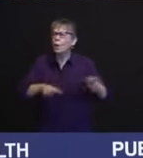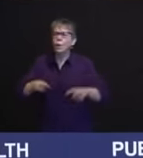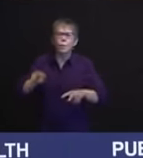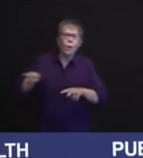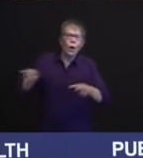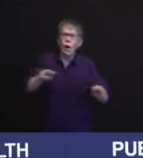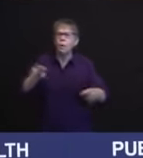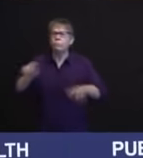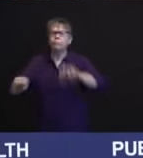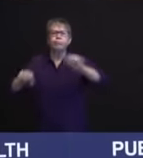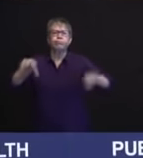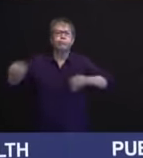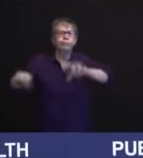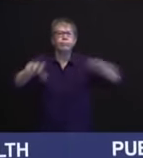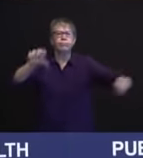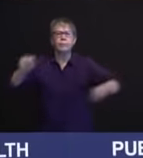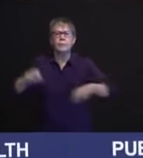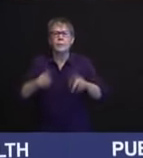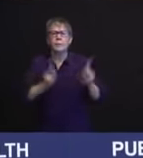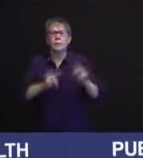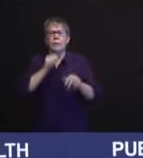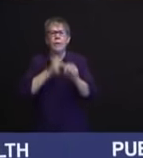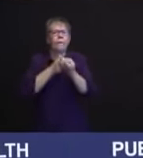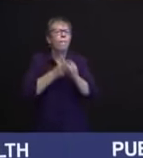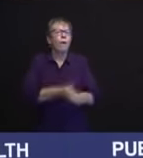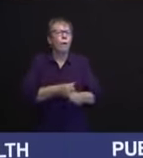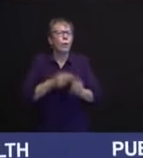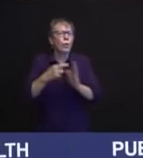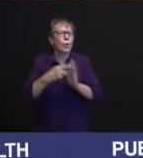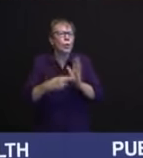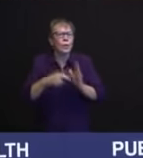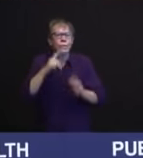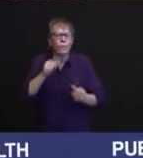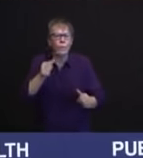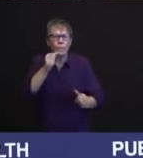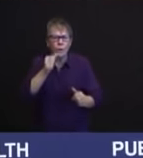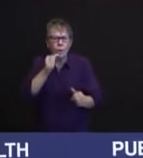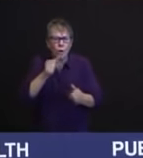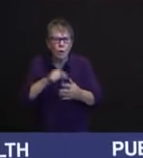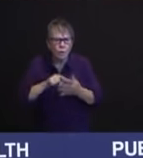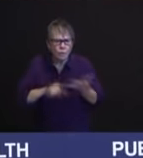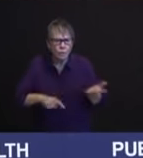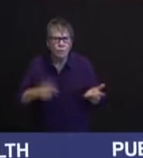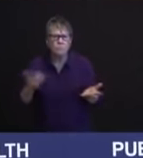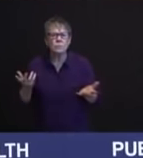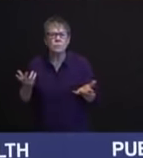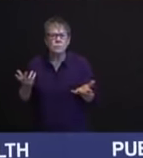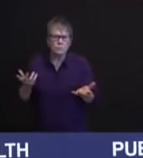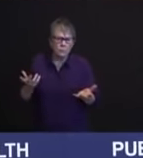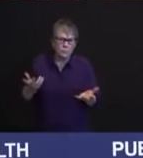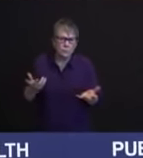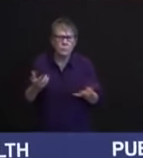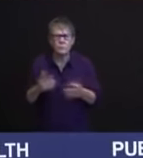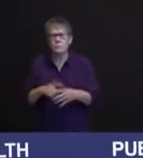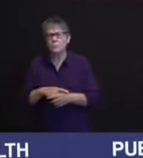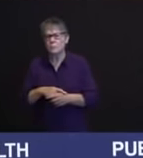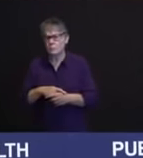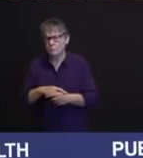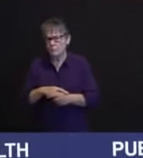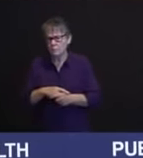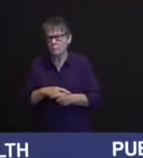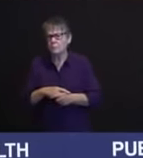1 in Tuckerton, and they also went on compliance inspections, 67 compliance inspections Wednesday